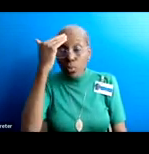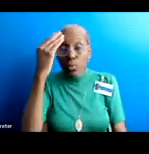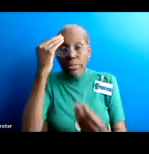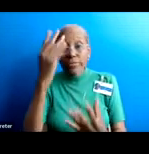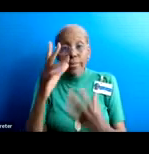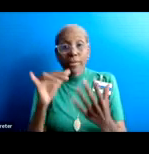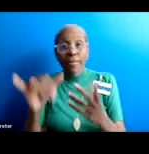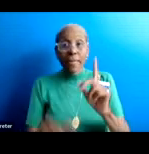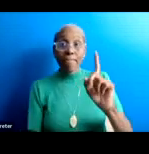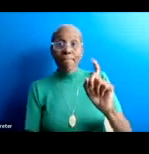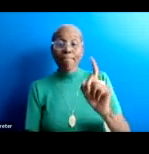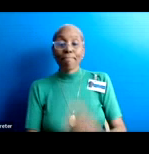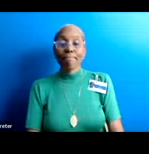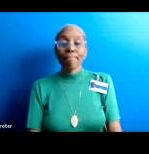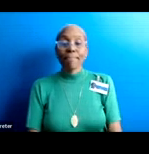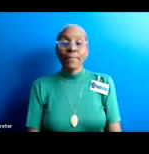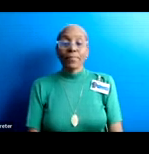information?